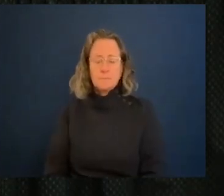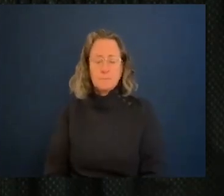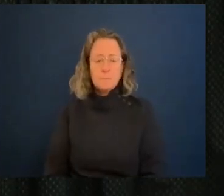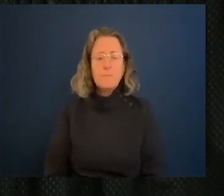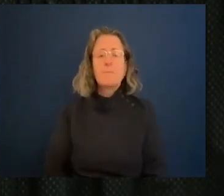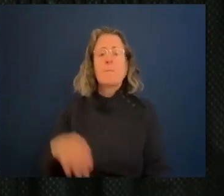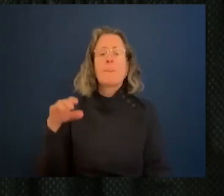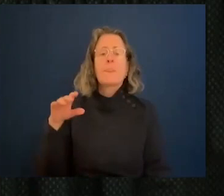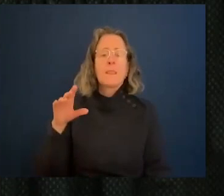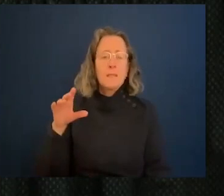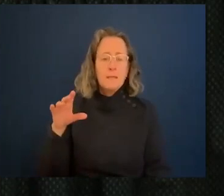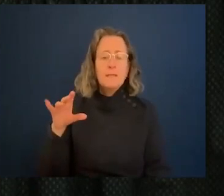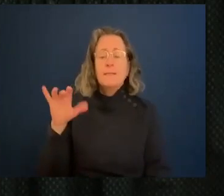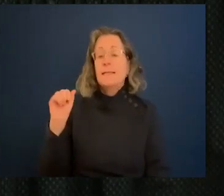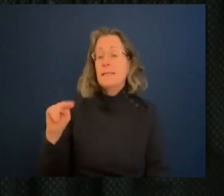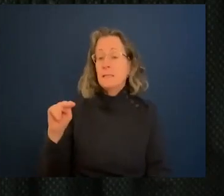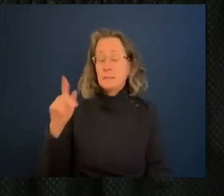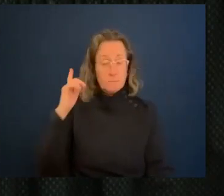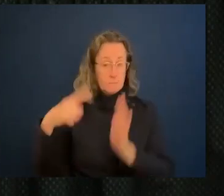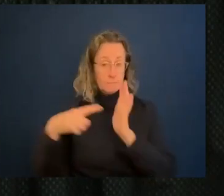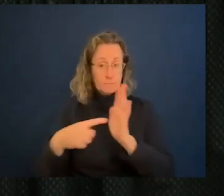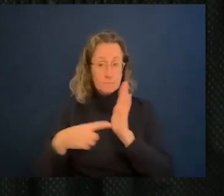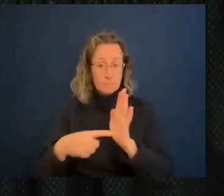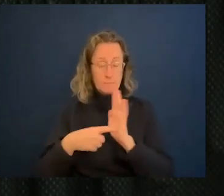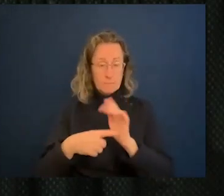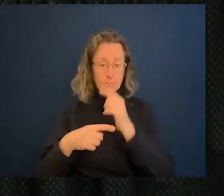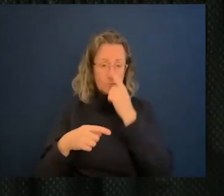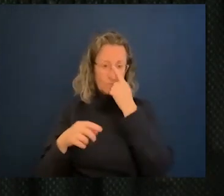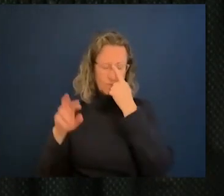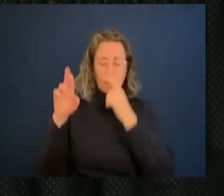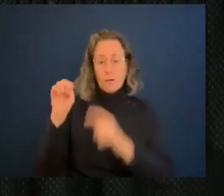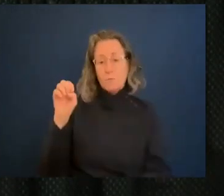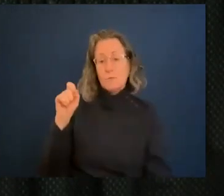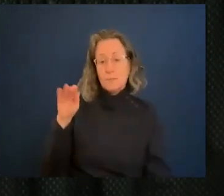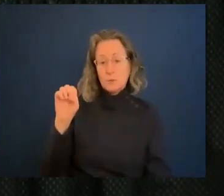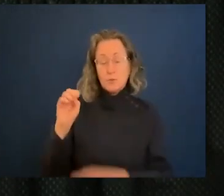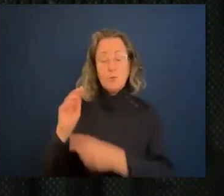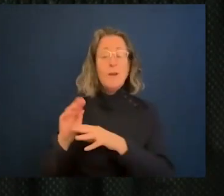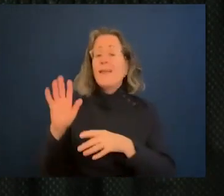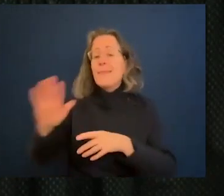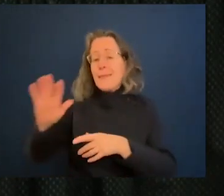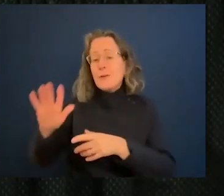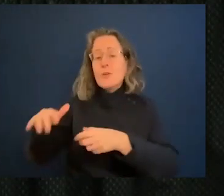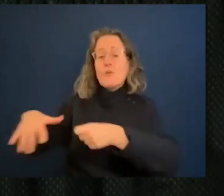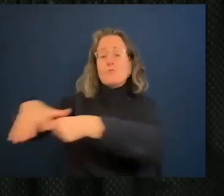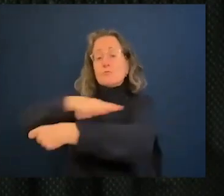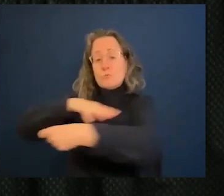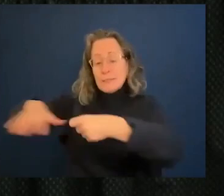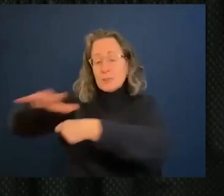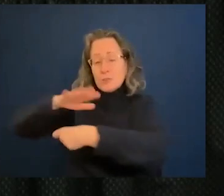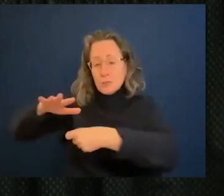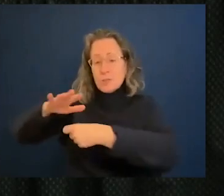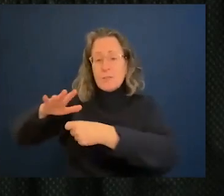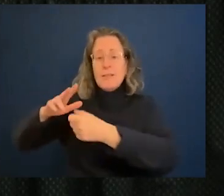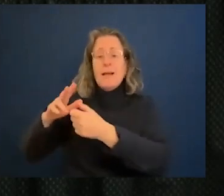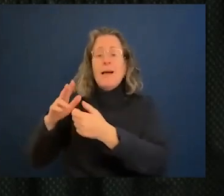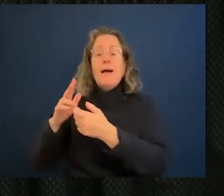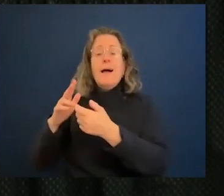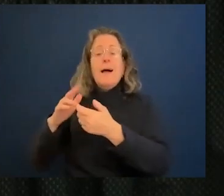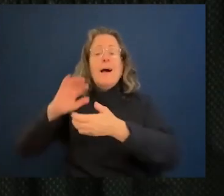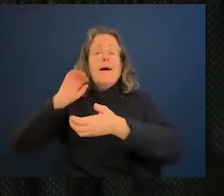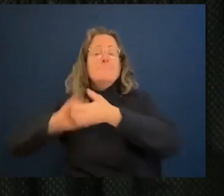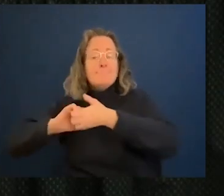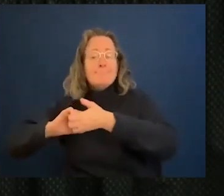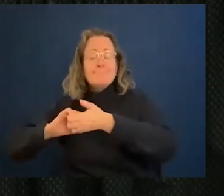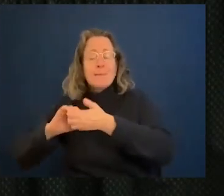example rescue provided a um Regional model and a hybrid Regional model before July